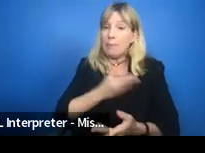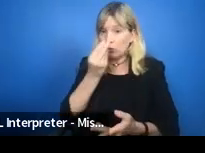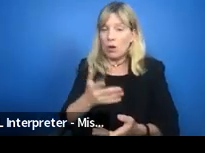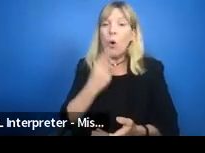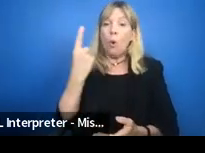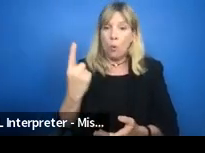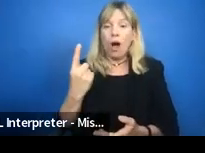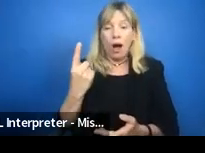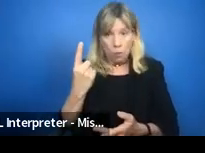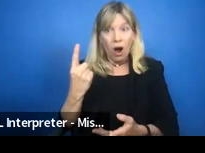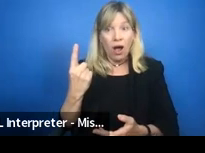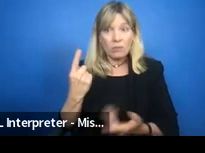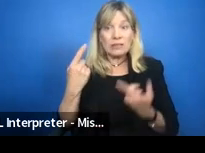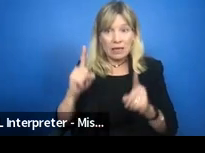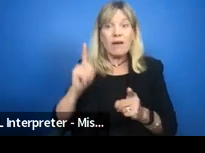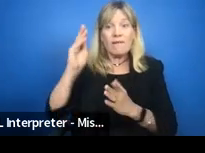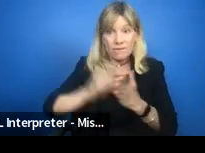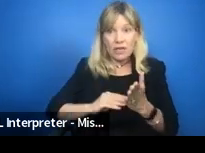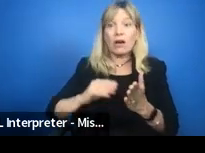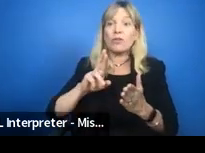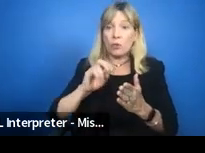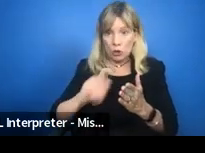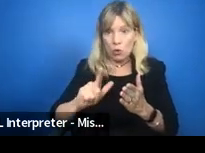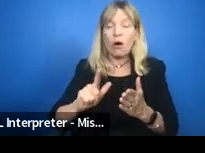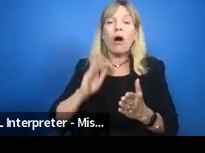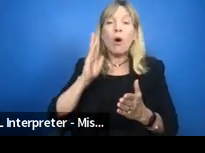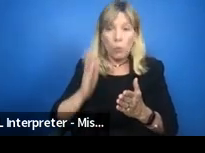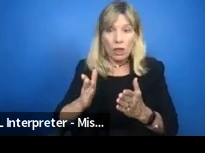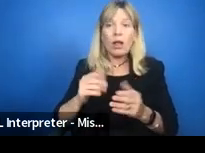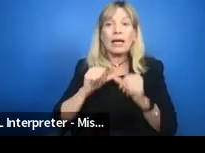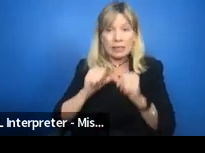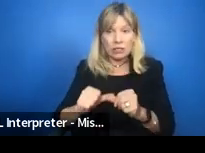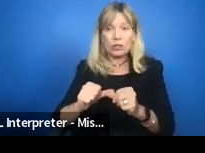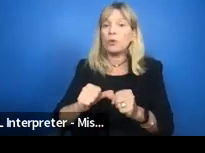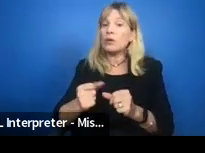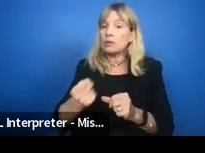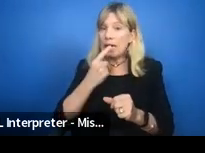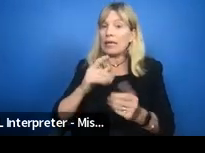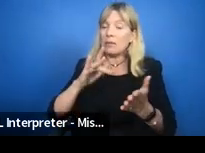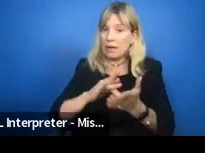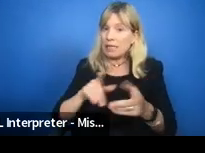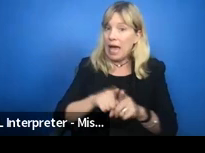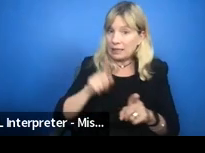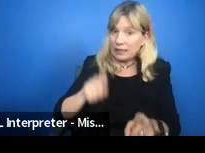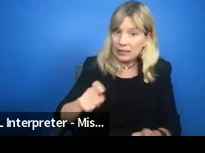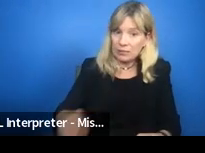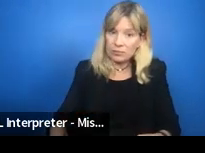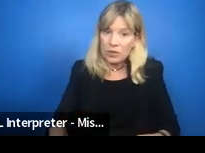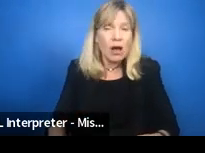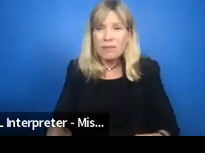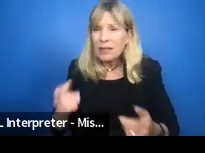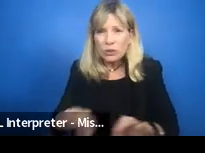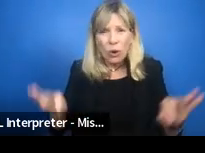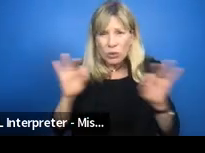was able to successfully complete their renewal and will be able to continue taking their medications as needed. And that's